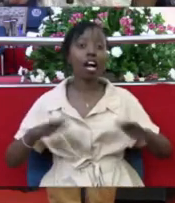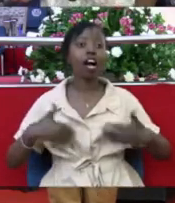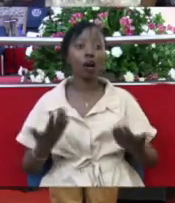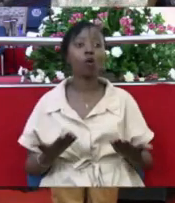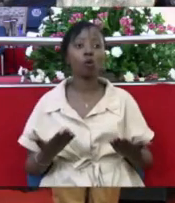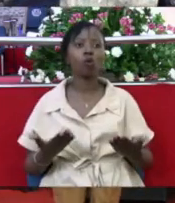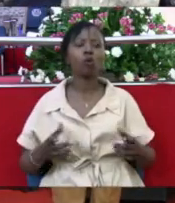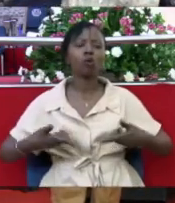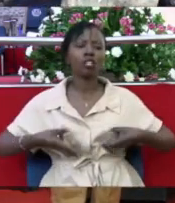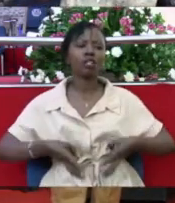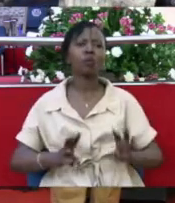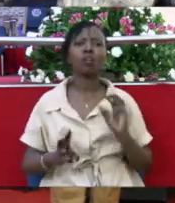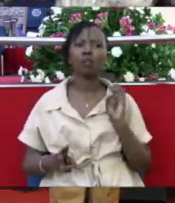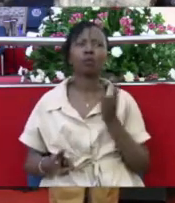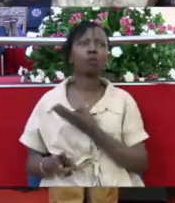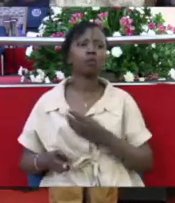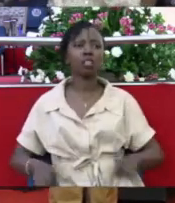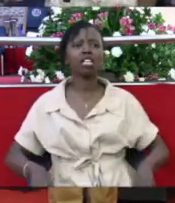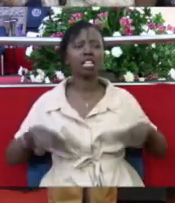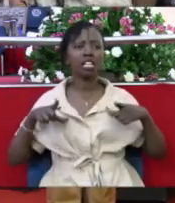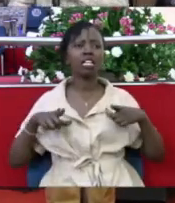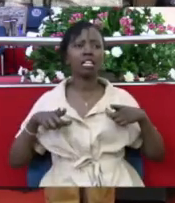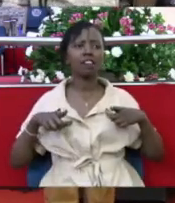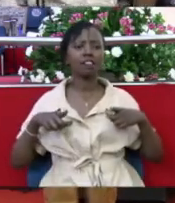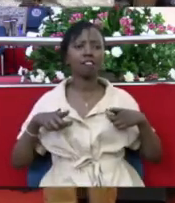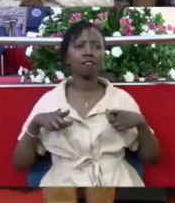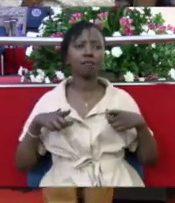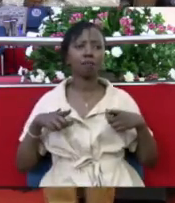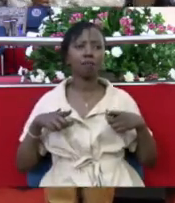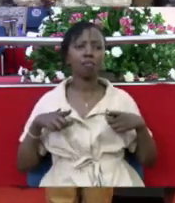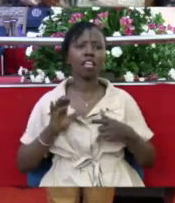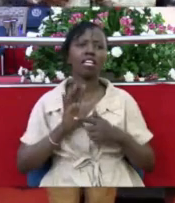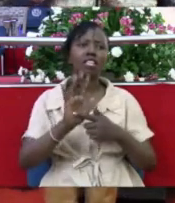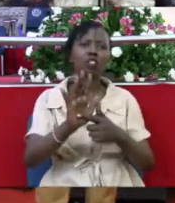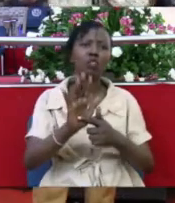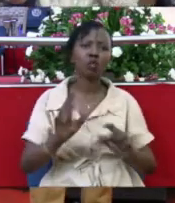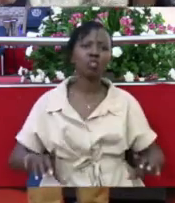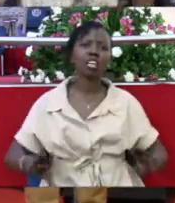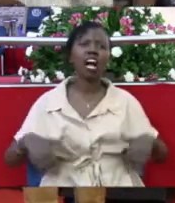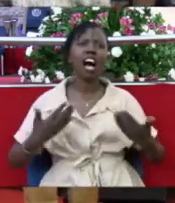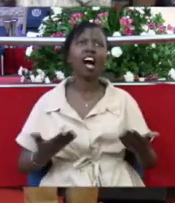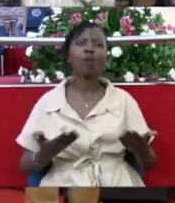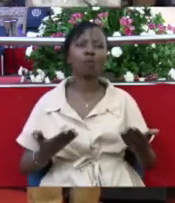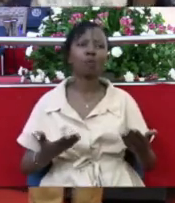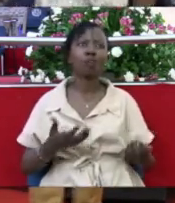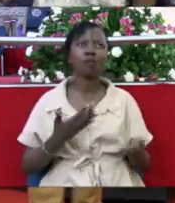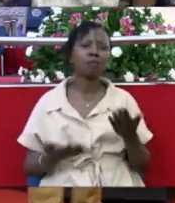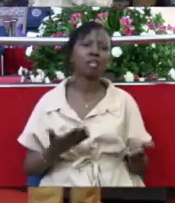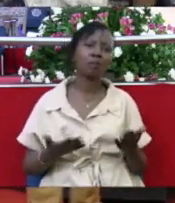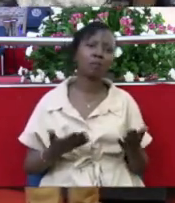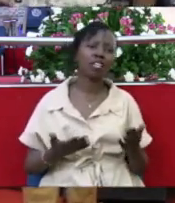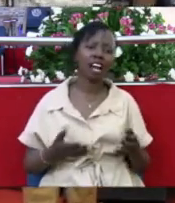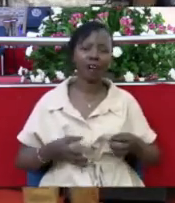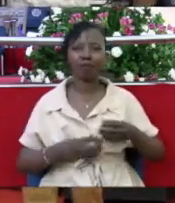ile sisi waumini tunaweza kujiachilia. It shows in our compromise. Yani tunajiachilia tuna